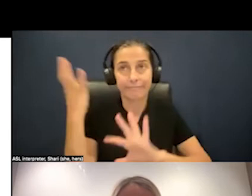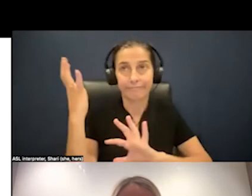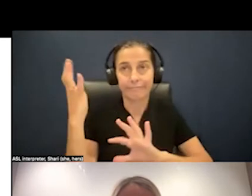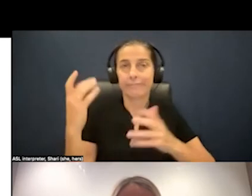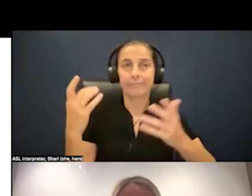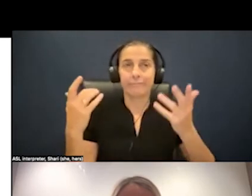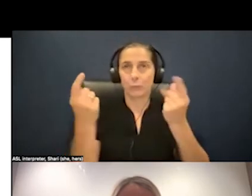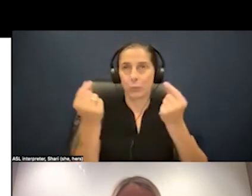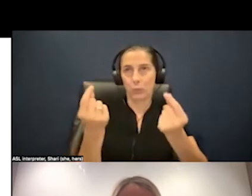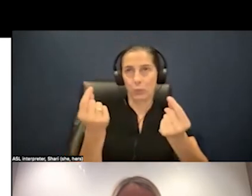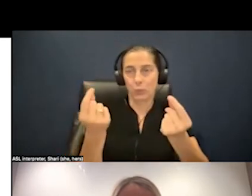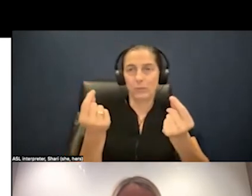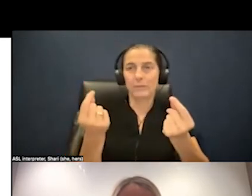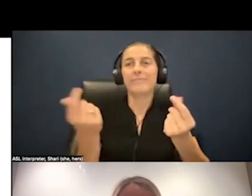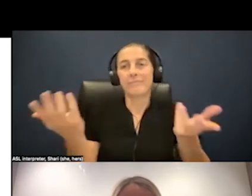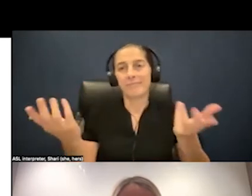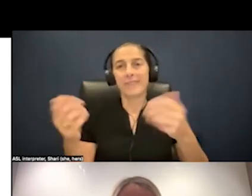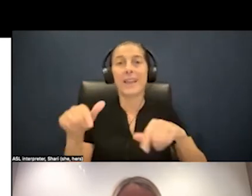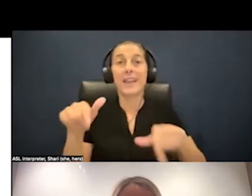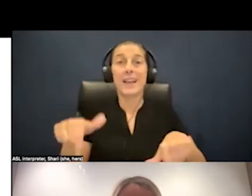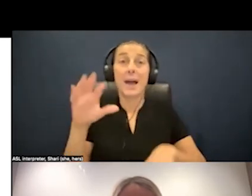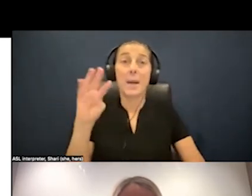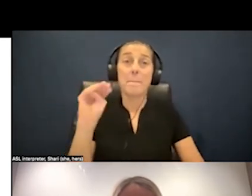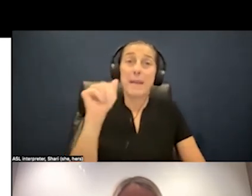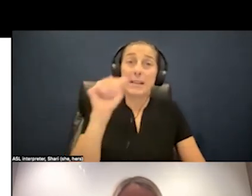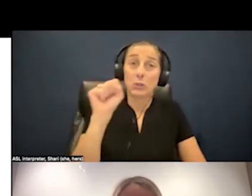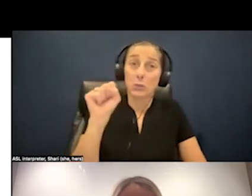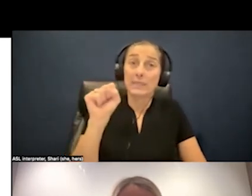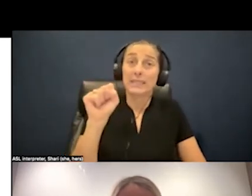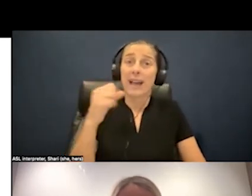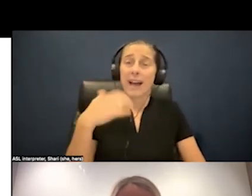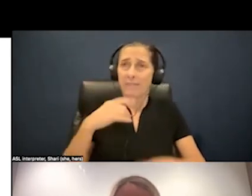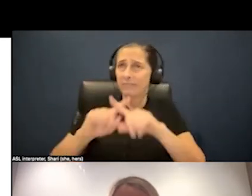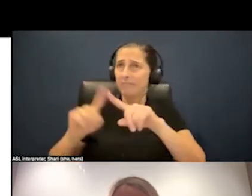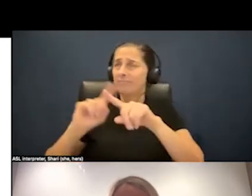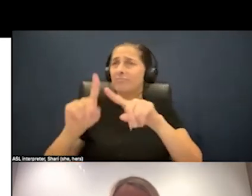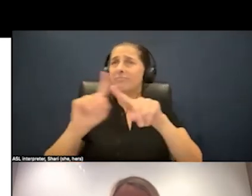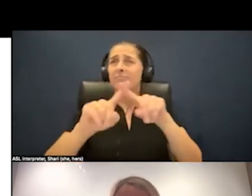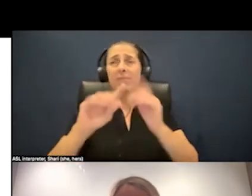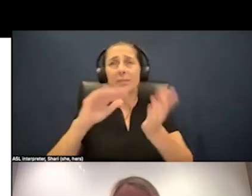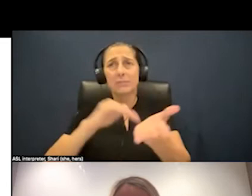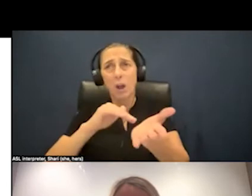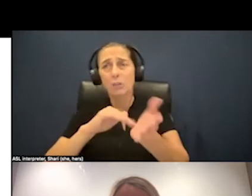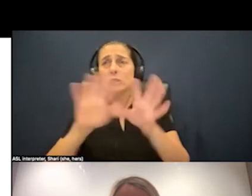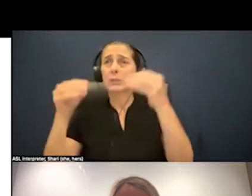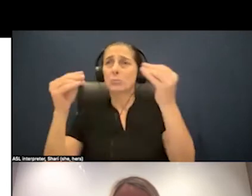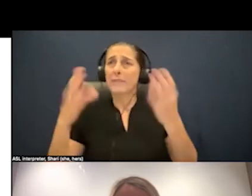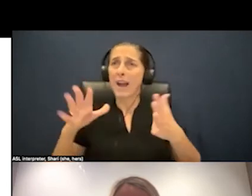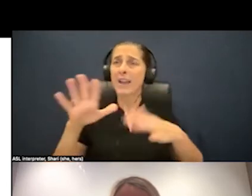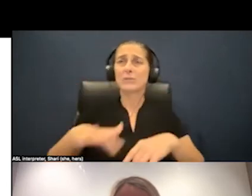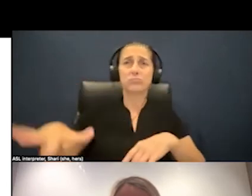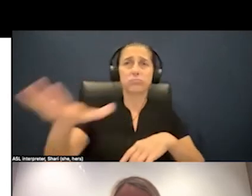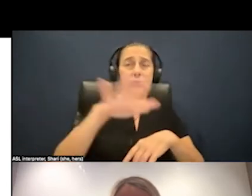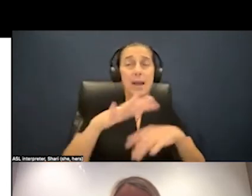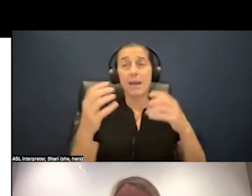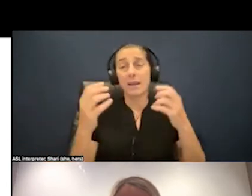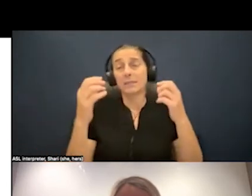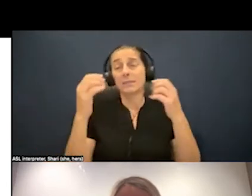But some of whom are on this call today, some of whom I am blessed to say are my